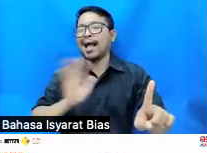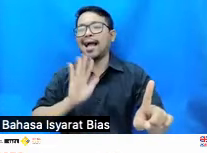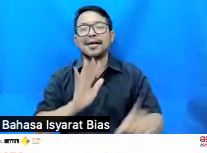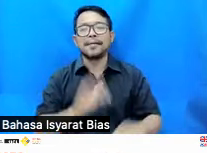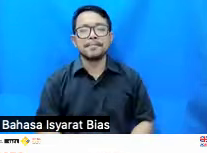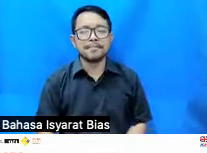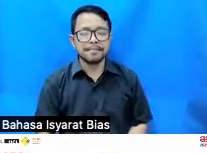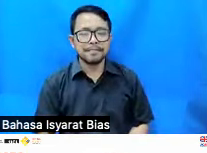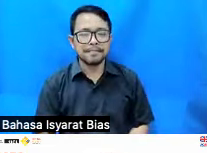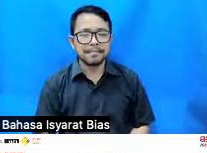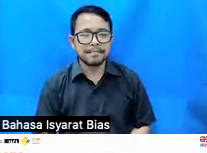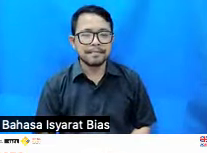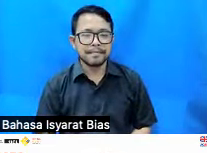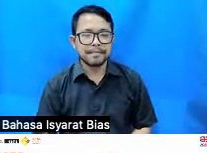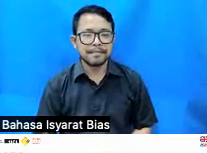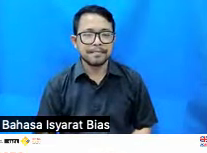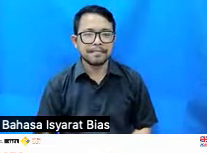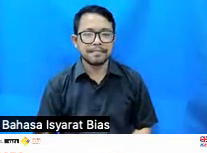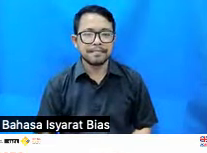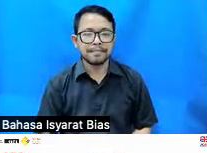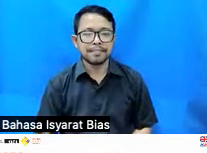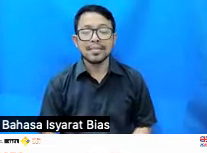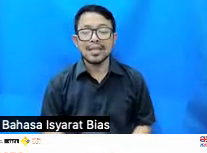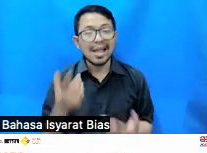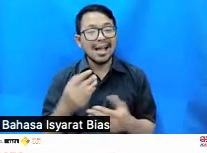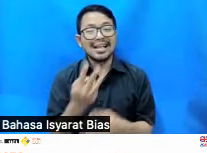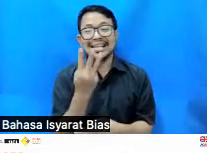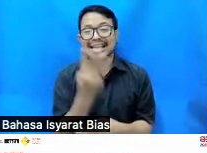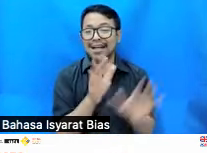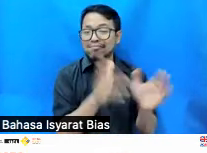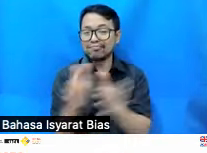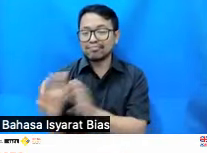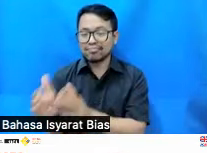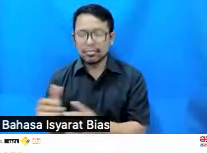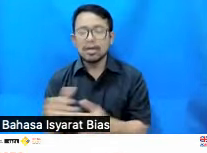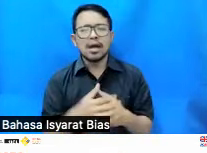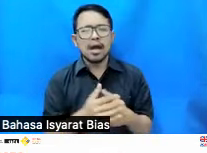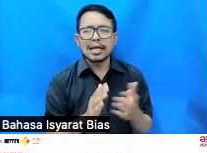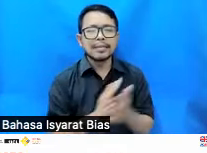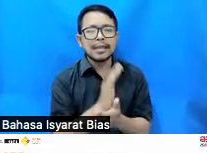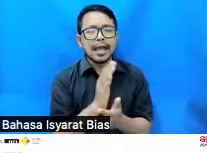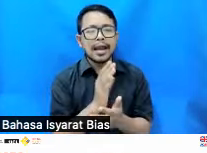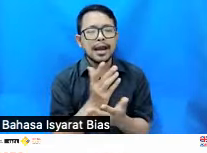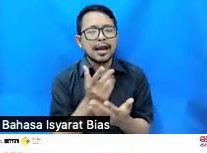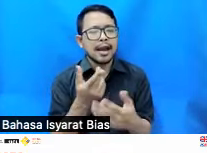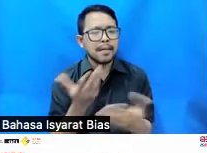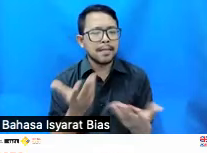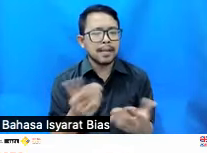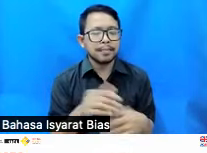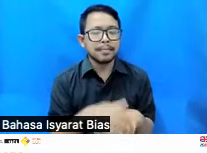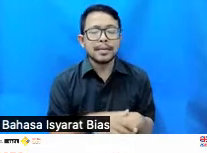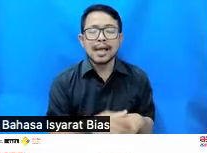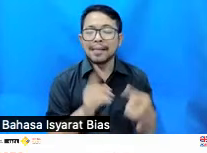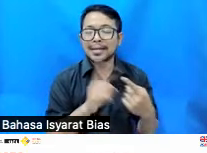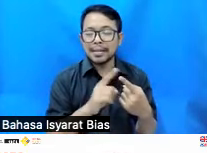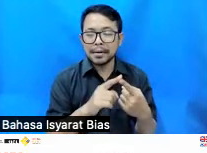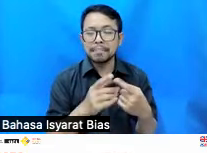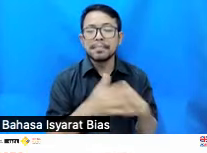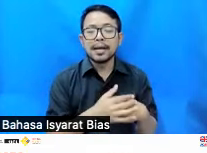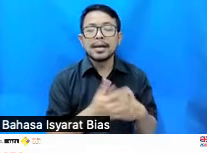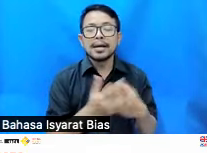I wanted to share 3 areas of opportunity today. So the first is around the sustainability of inclusive